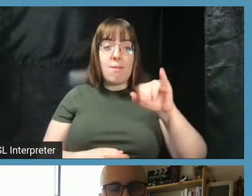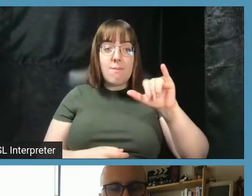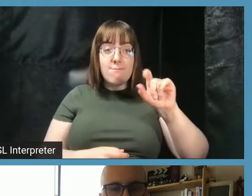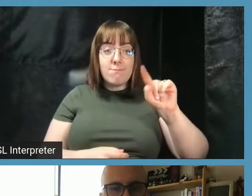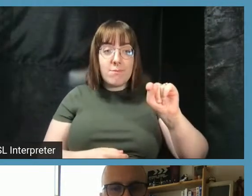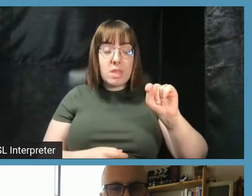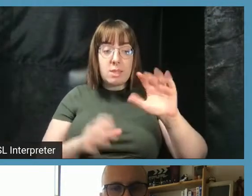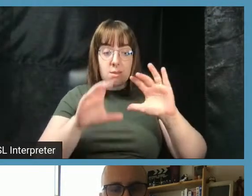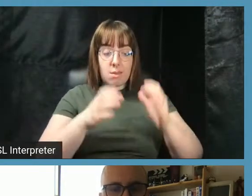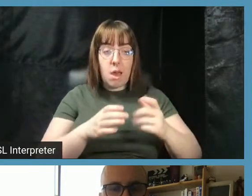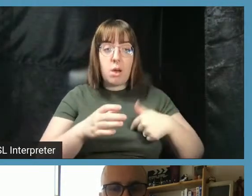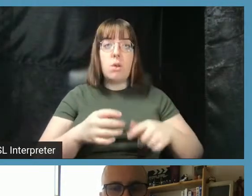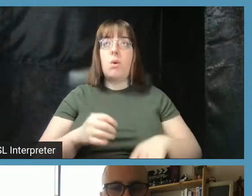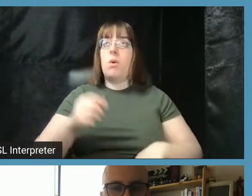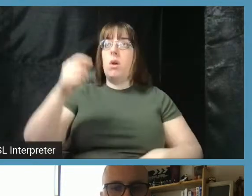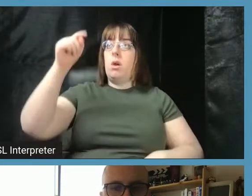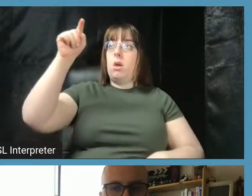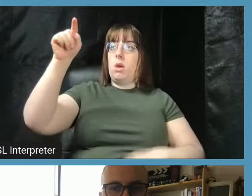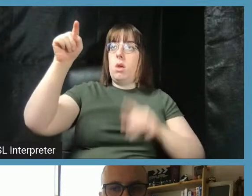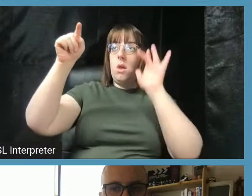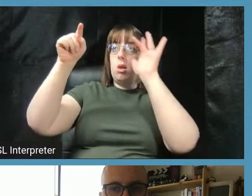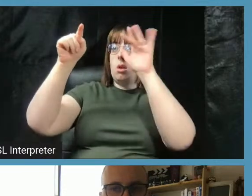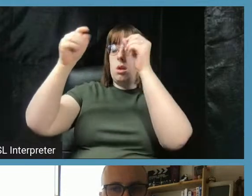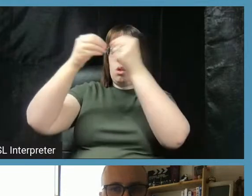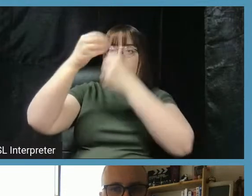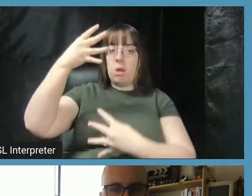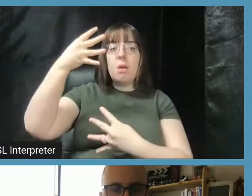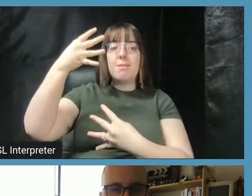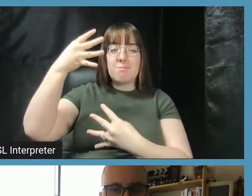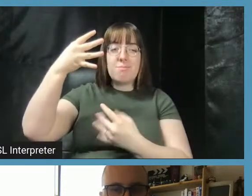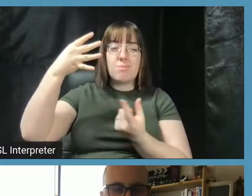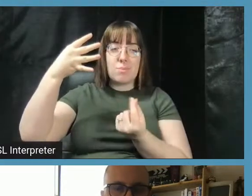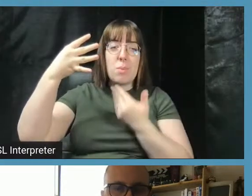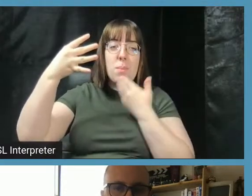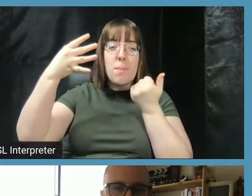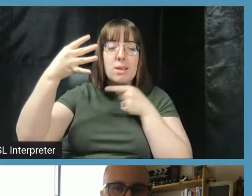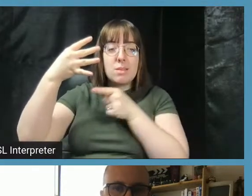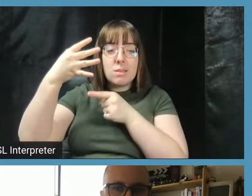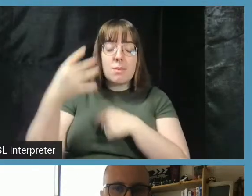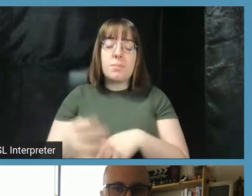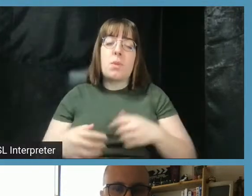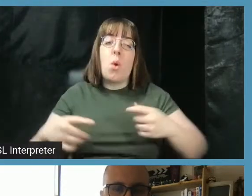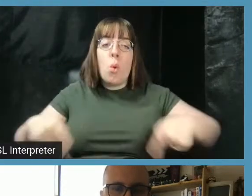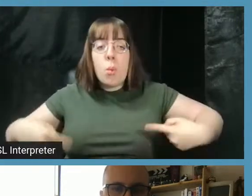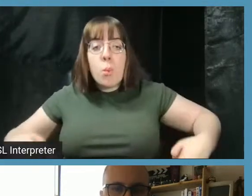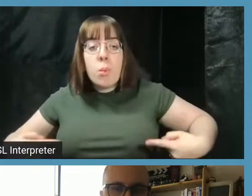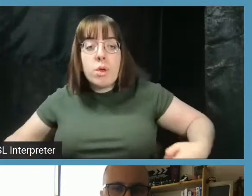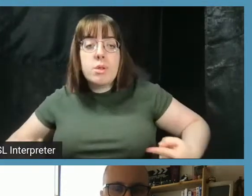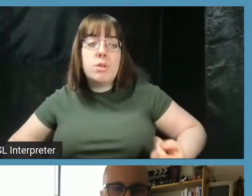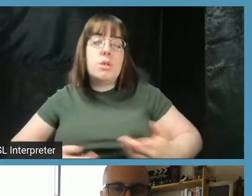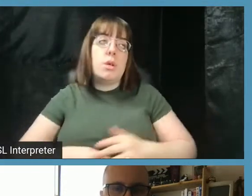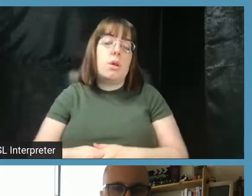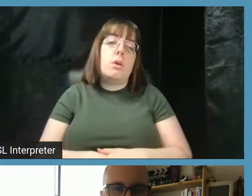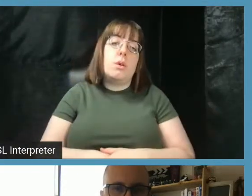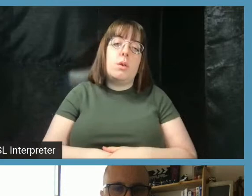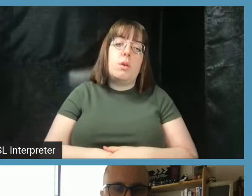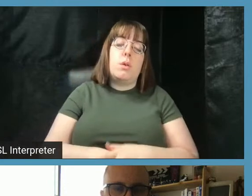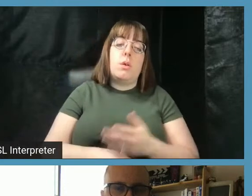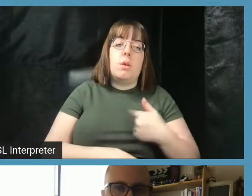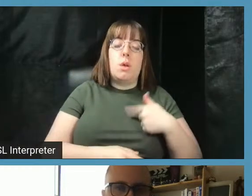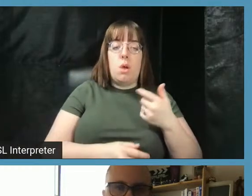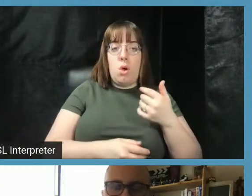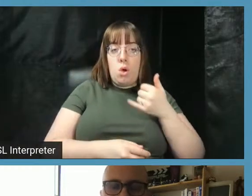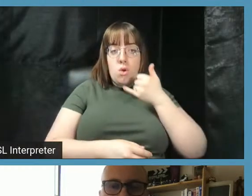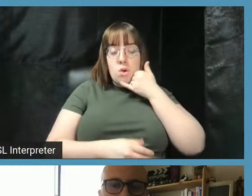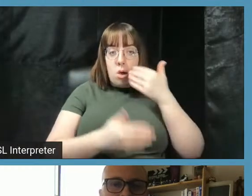a website for physical locations, best place to put wheelchair affordances, rentals like that, calling ahead for